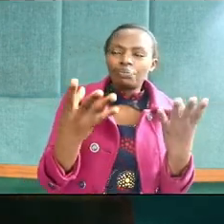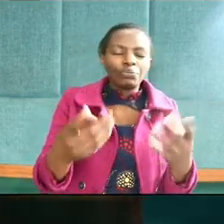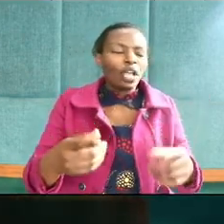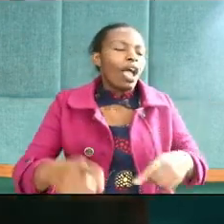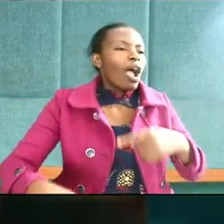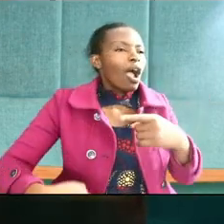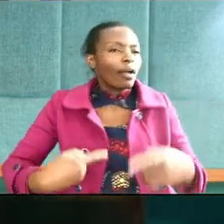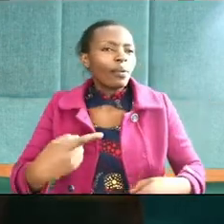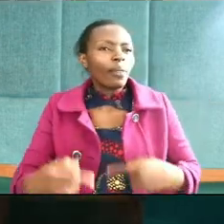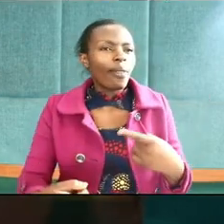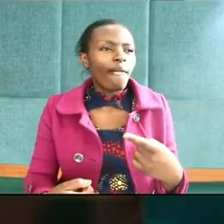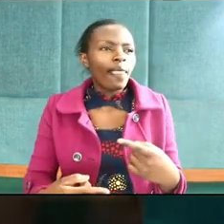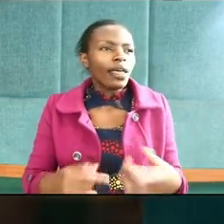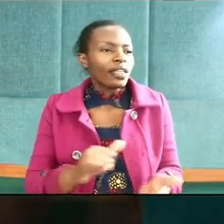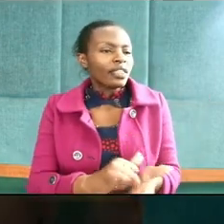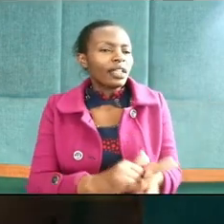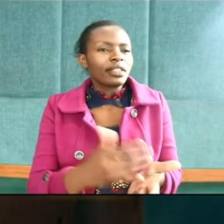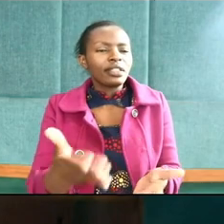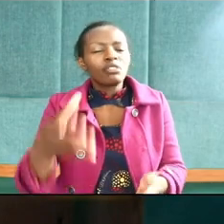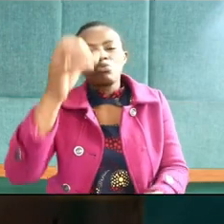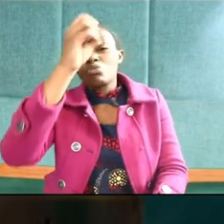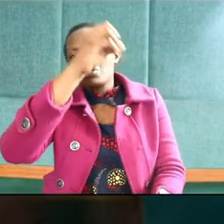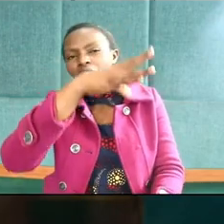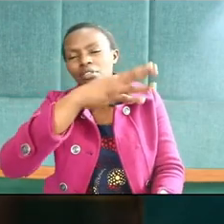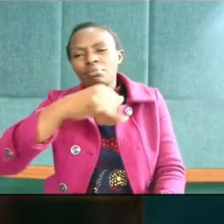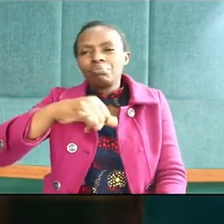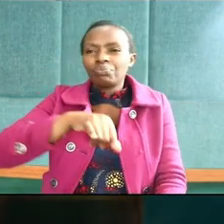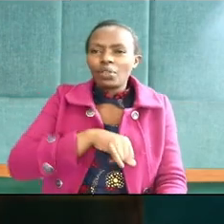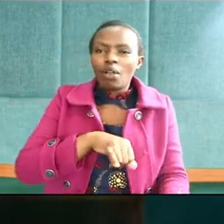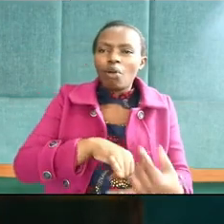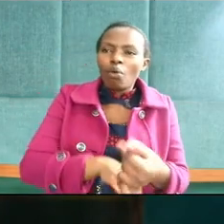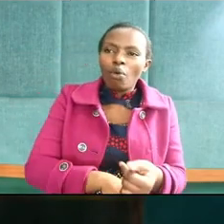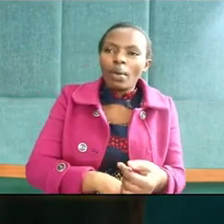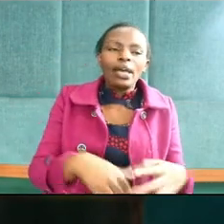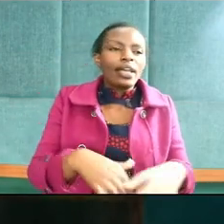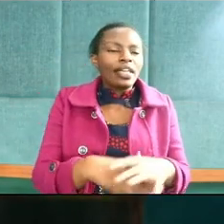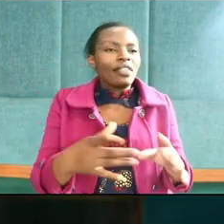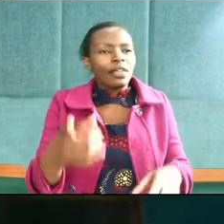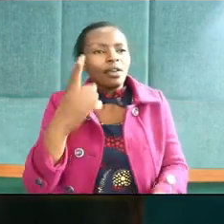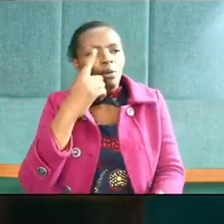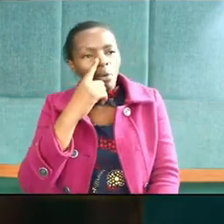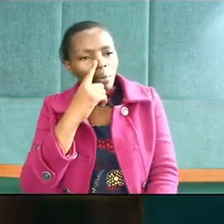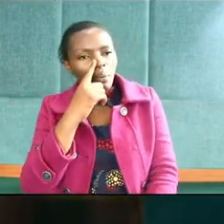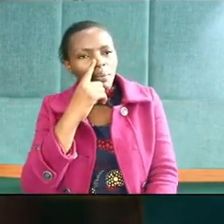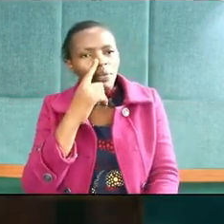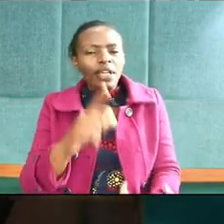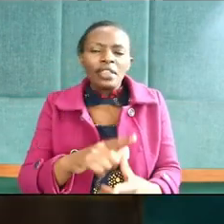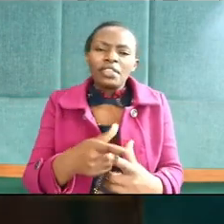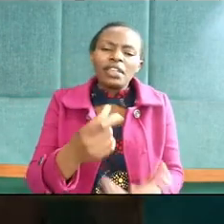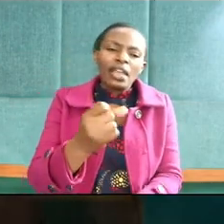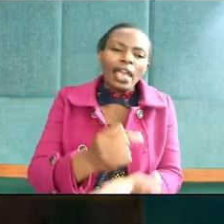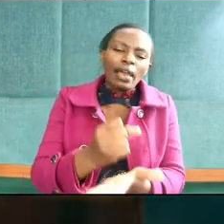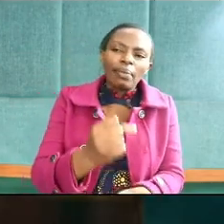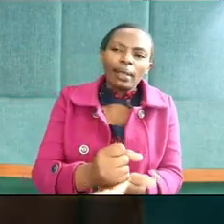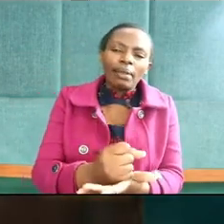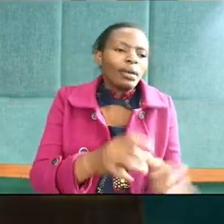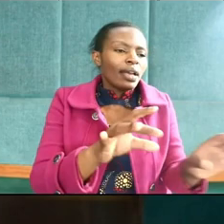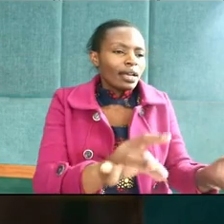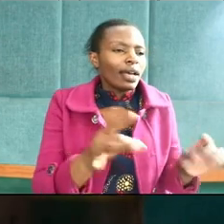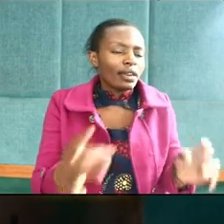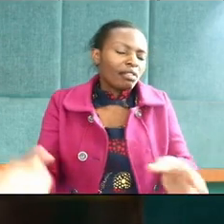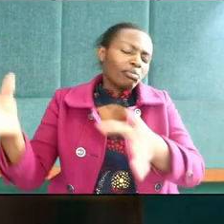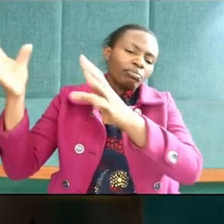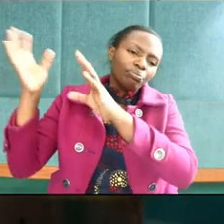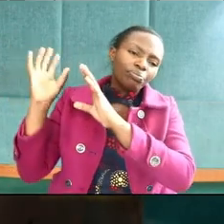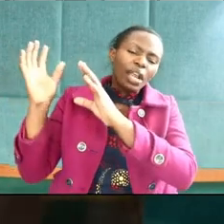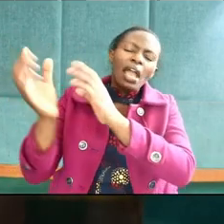be as sunshine in the home. Let him help her bear her burdens. His kindness and his